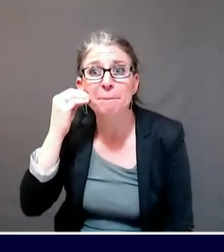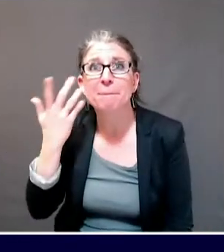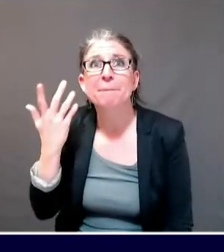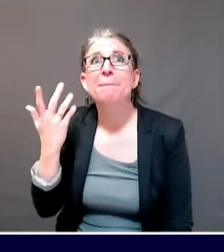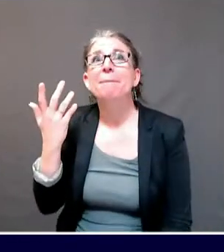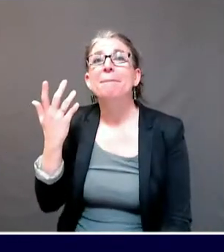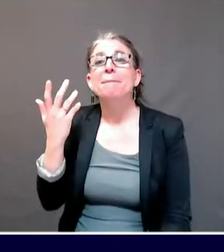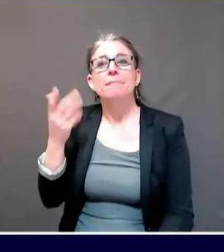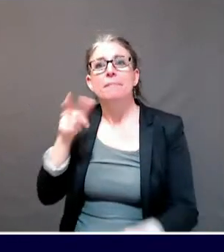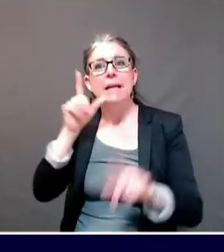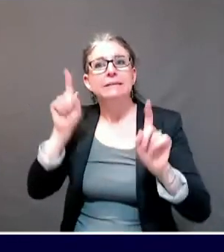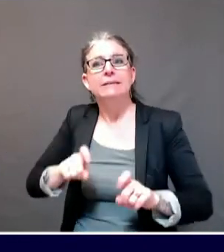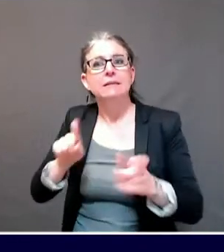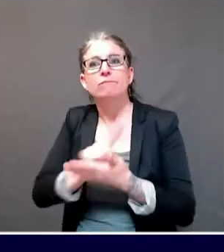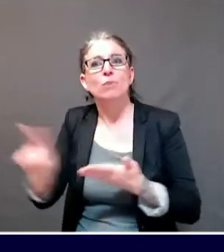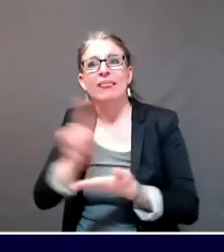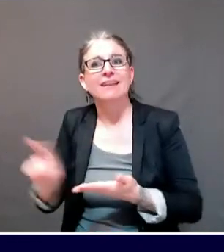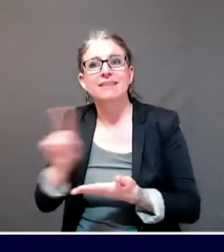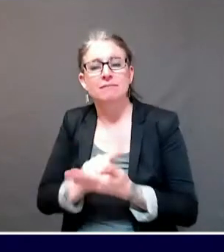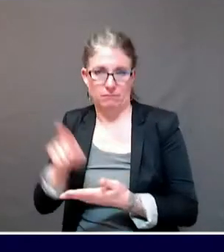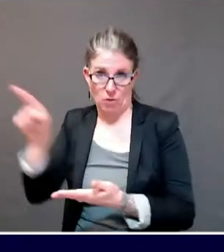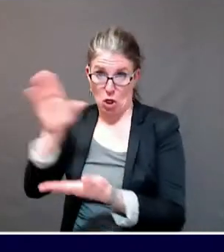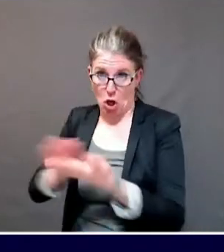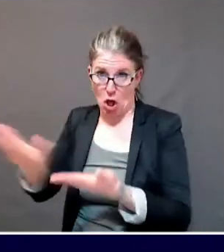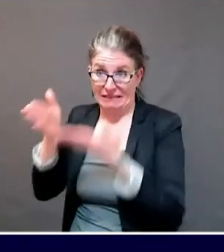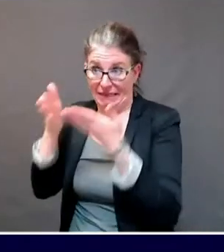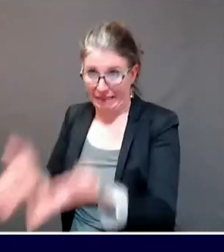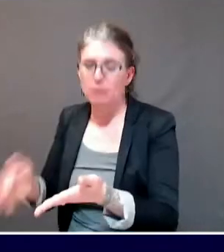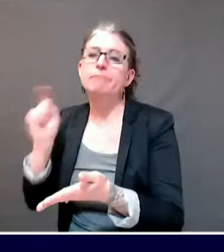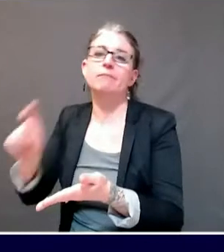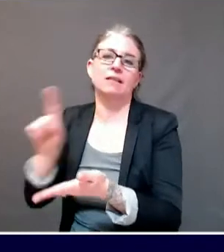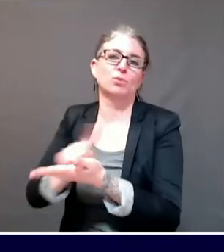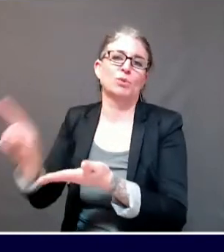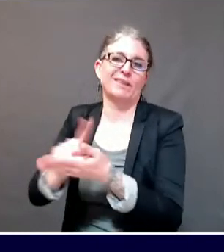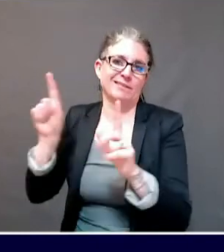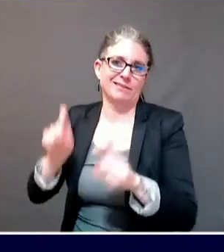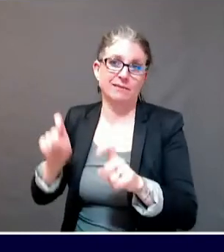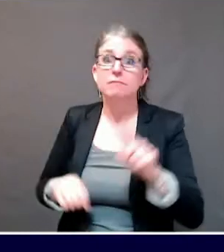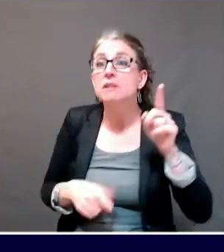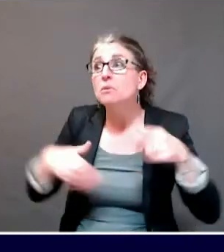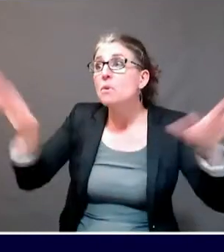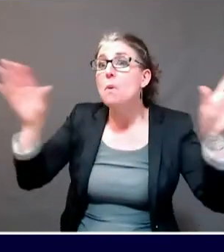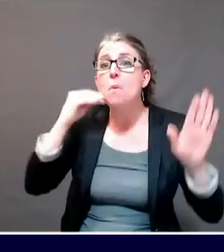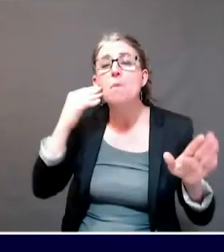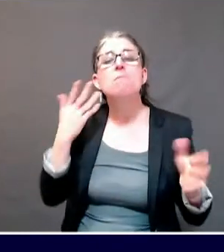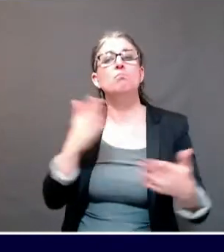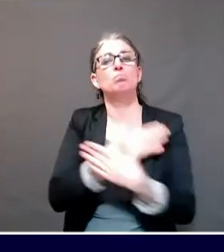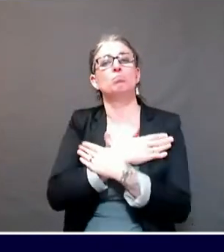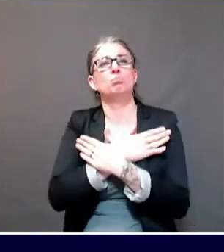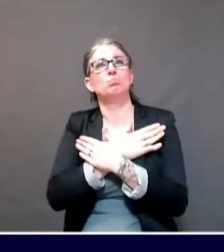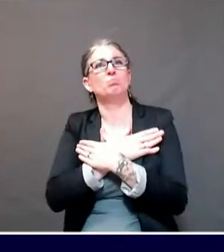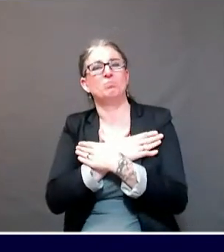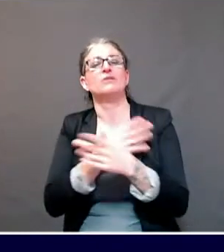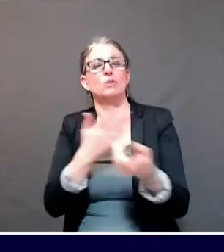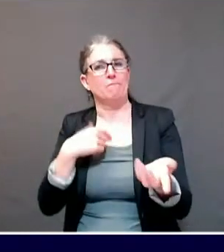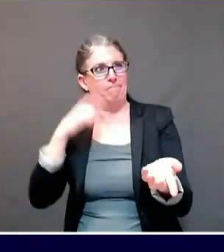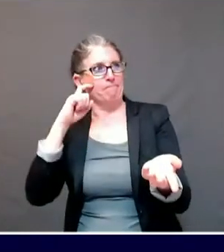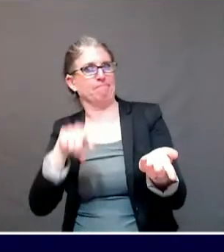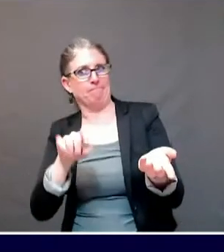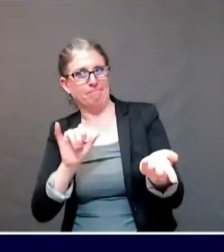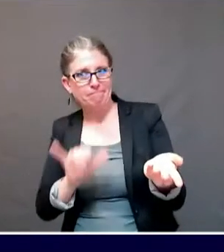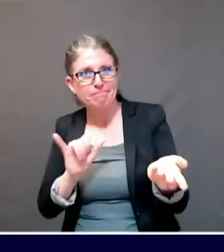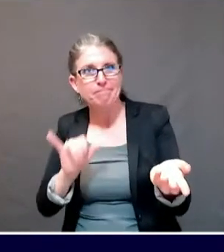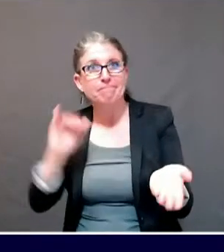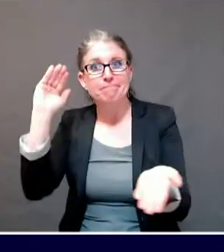And that seems to have shrunk faster than the number of new positive cases has gone up. I'll have more to talk about